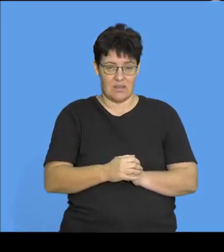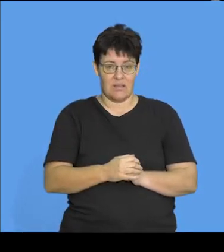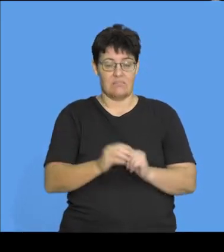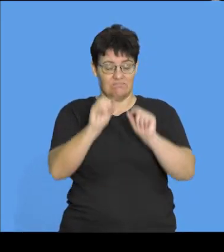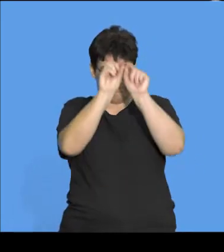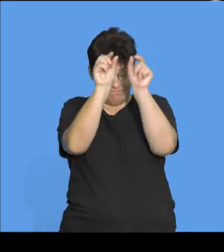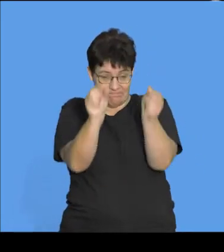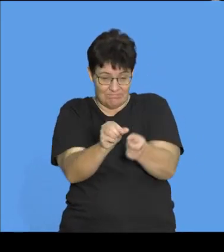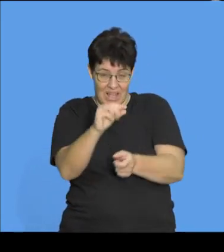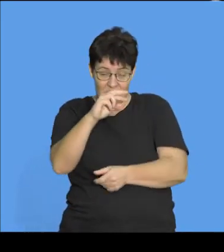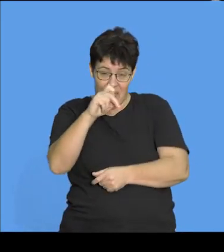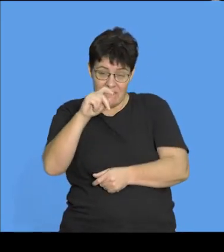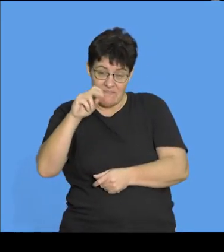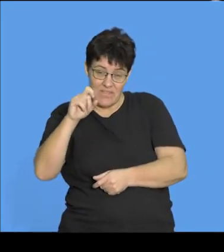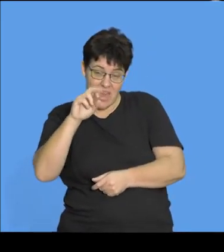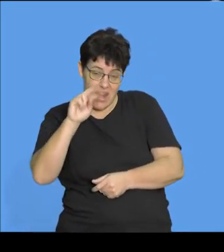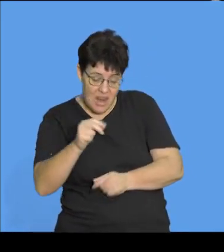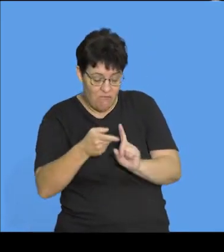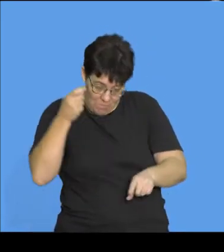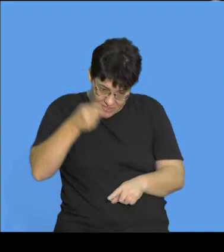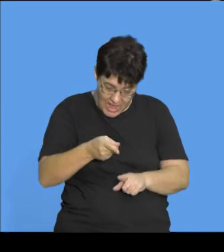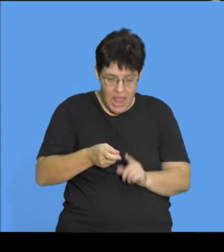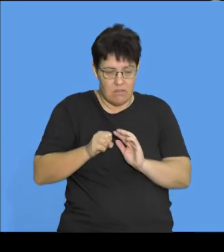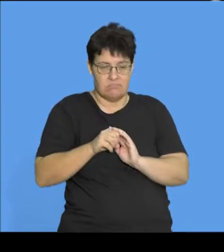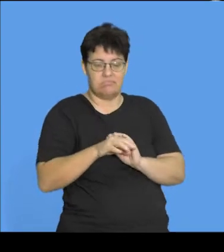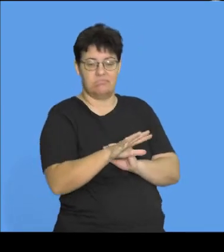follicle, as well as the development